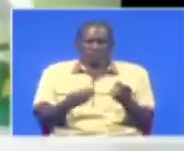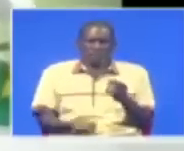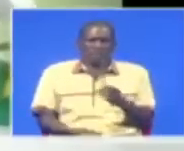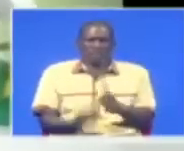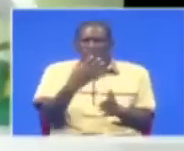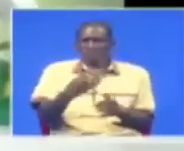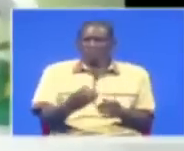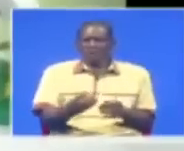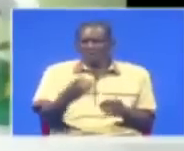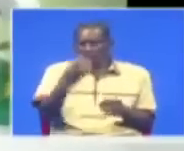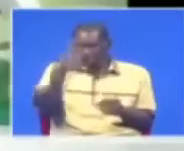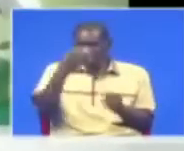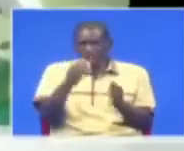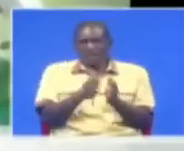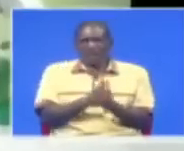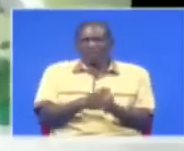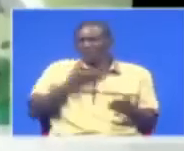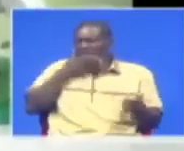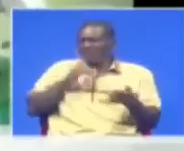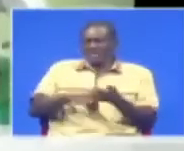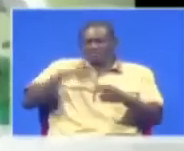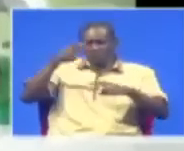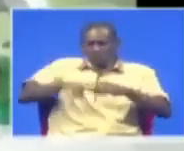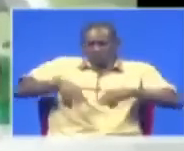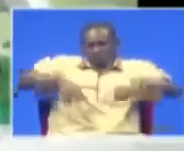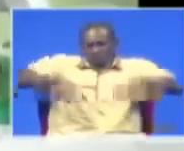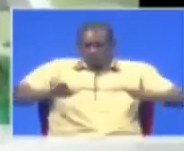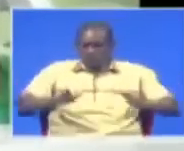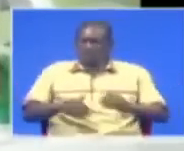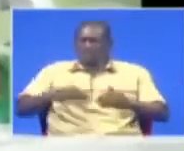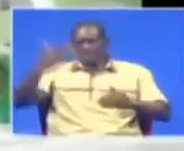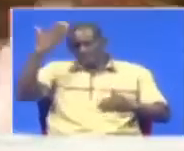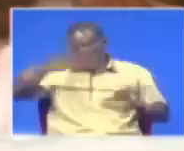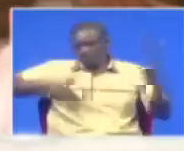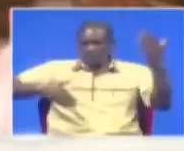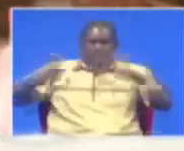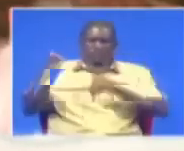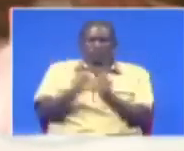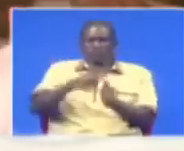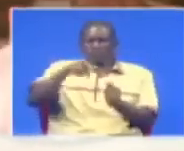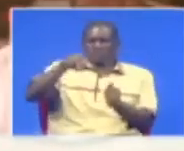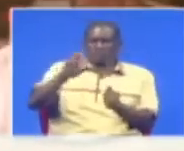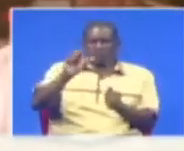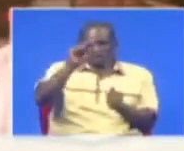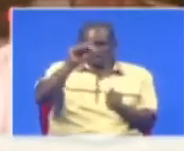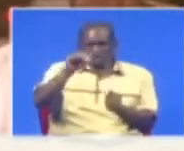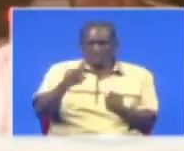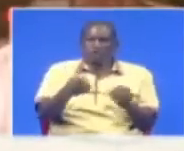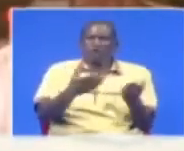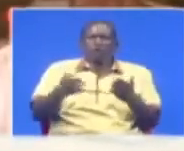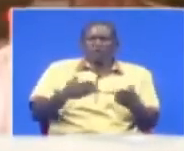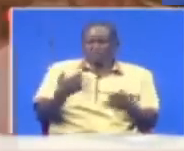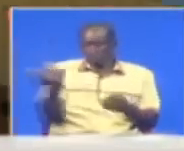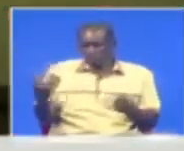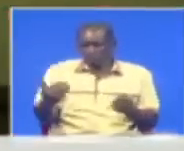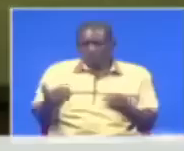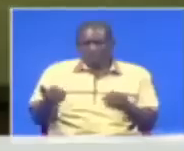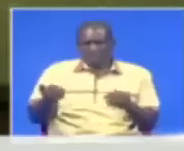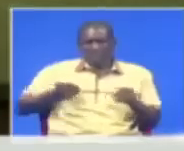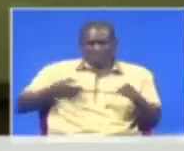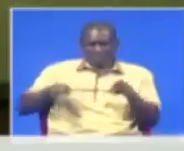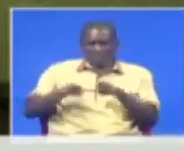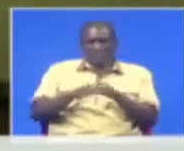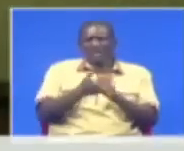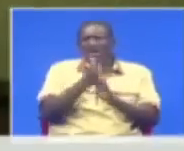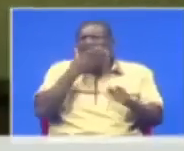bitter-looking Hudson sat on the arm of the sofa, facing Pauline in the sitting room, where their children, her sister, their brother James Sirengo, alongside